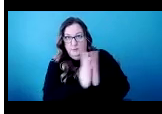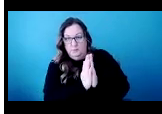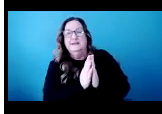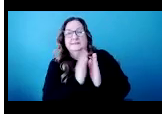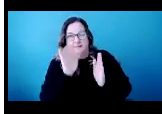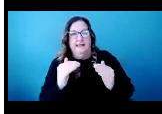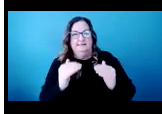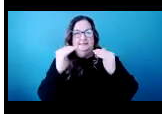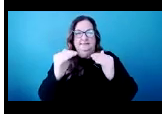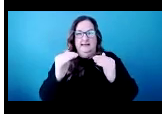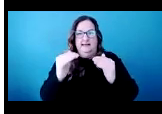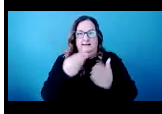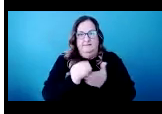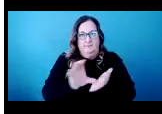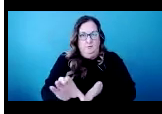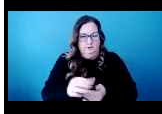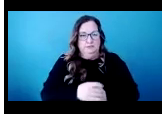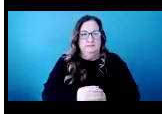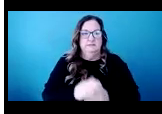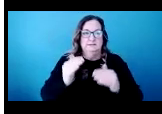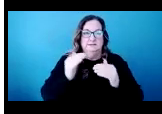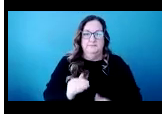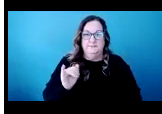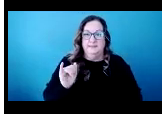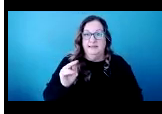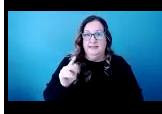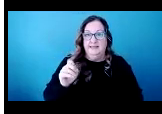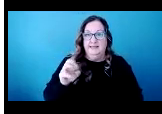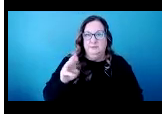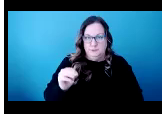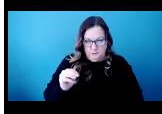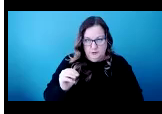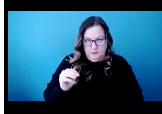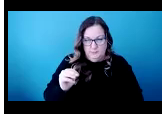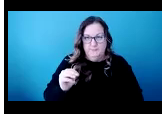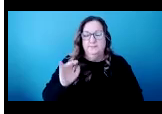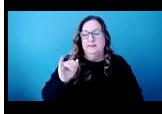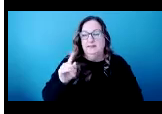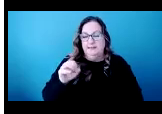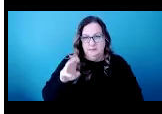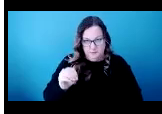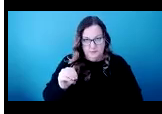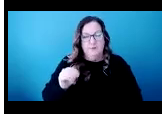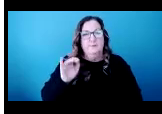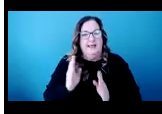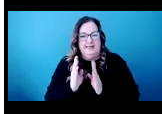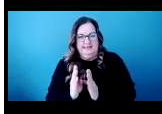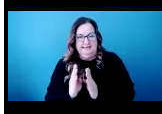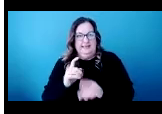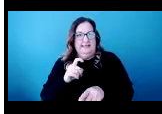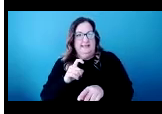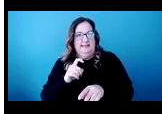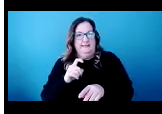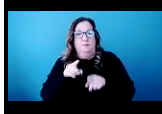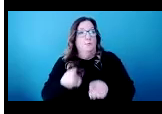And then the interim committee, this is a word that I didn't define before, but the interim is the time just during the year when they're